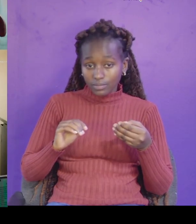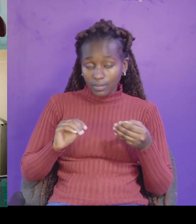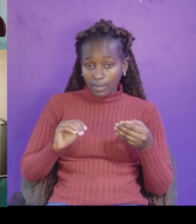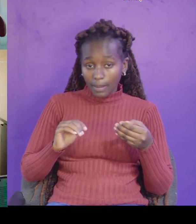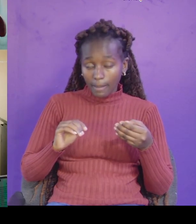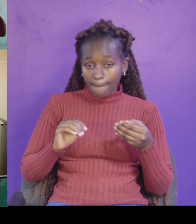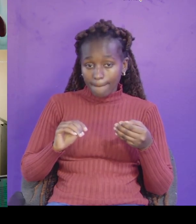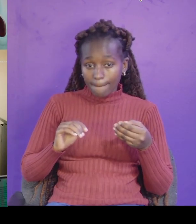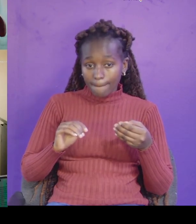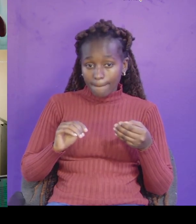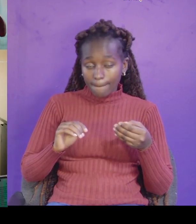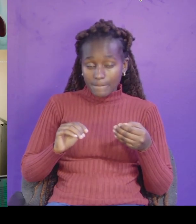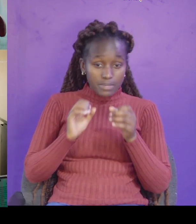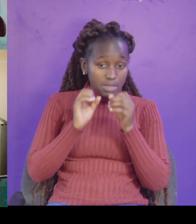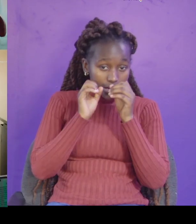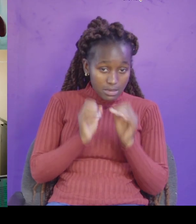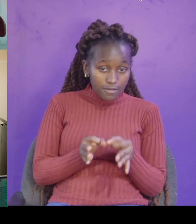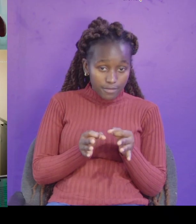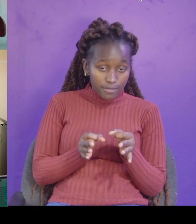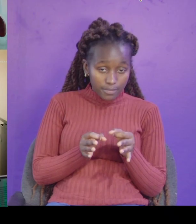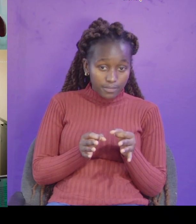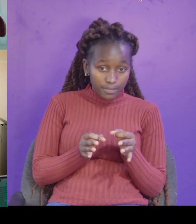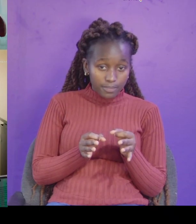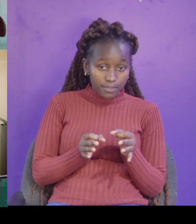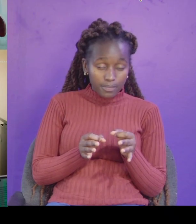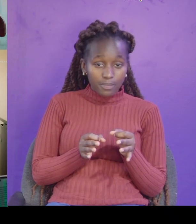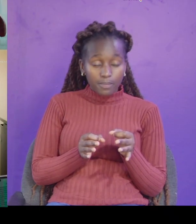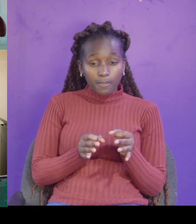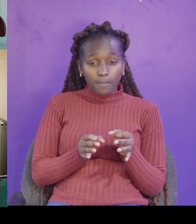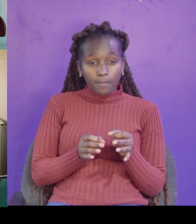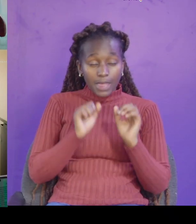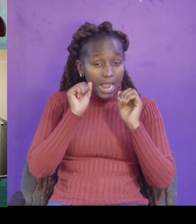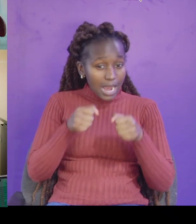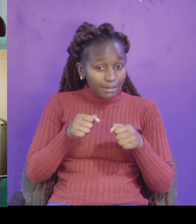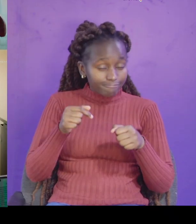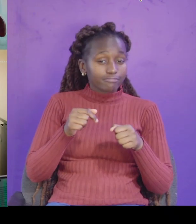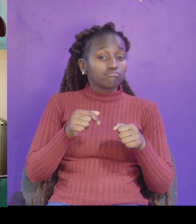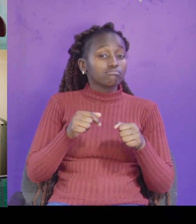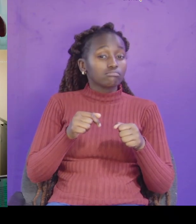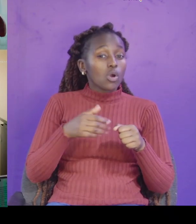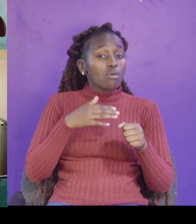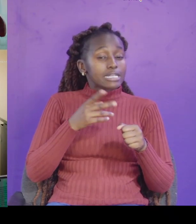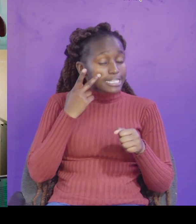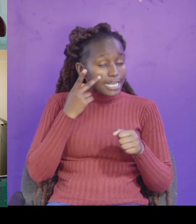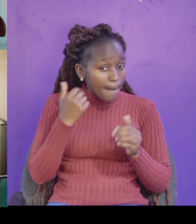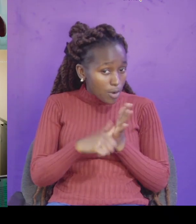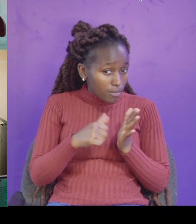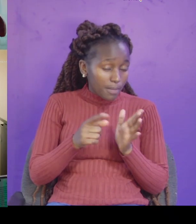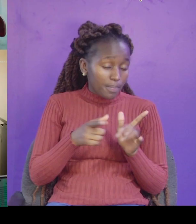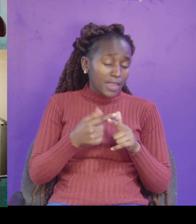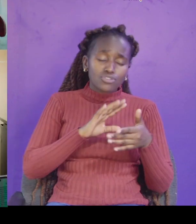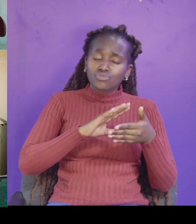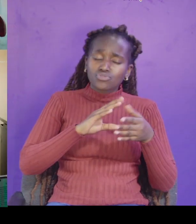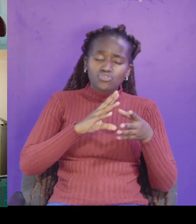or if we all run away from this problem, nobody will solve it. And people have to abuse you when you're doing the right thing.